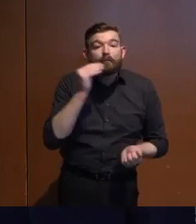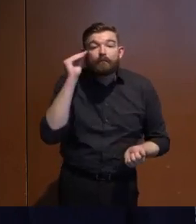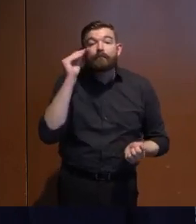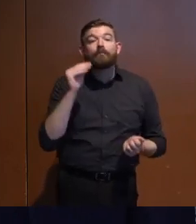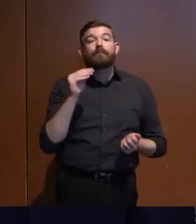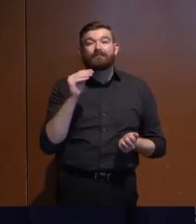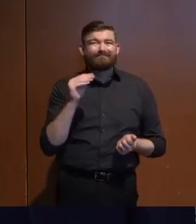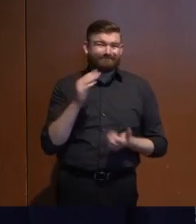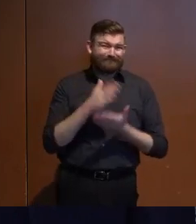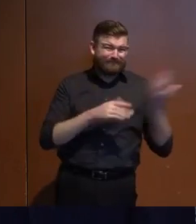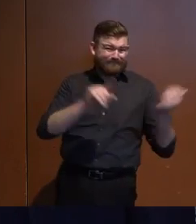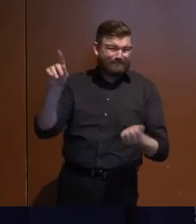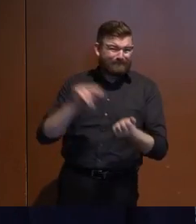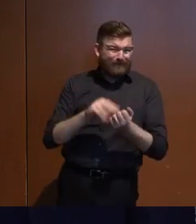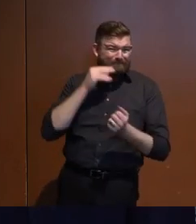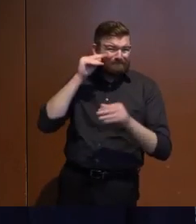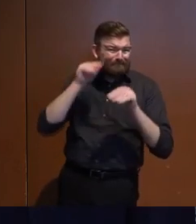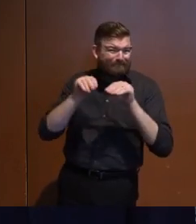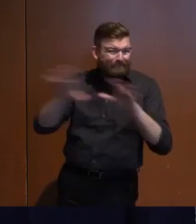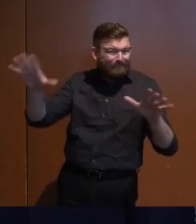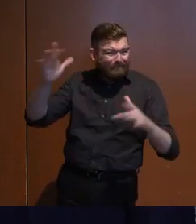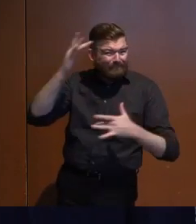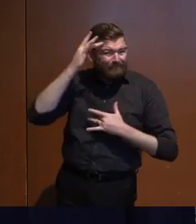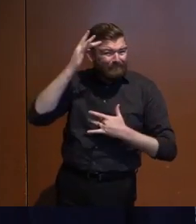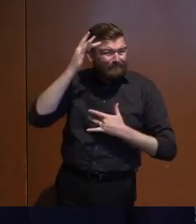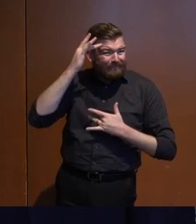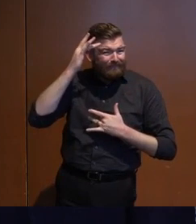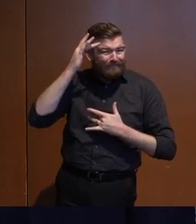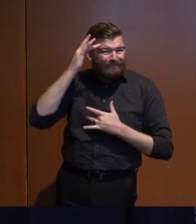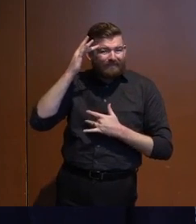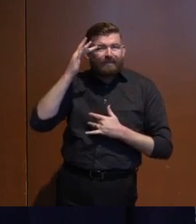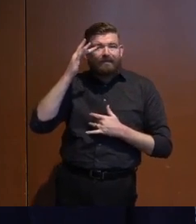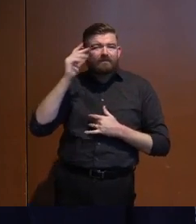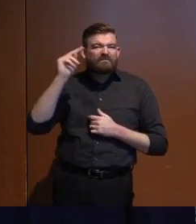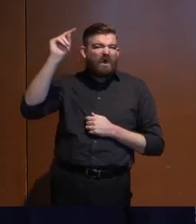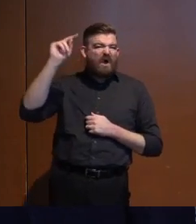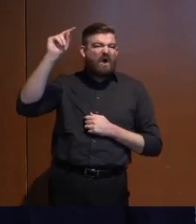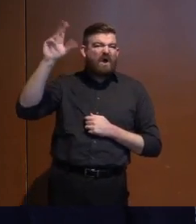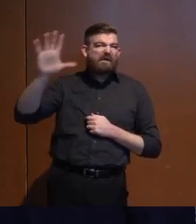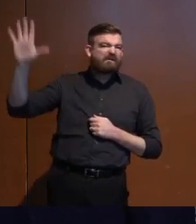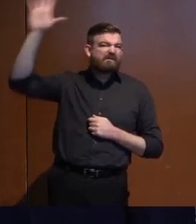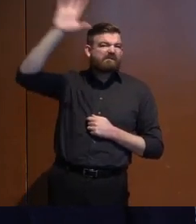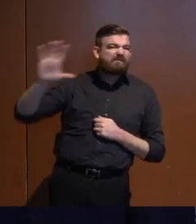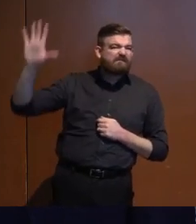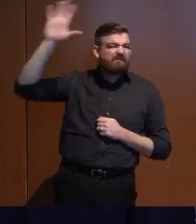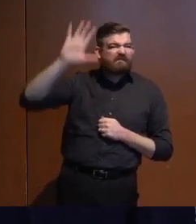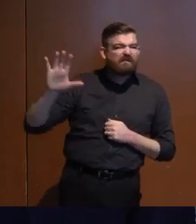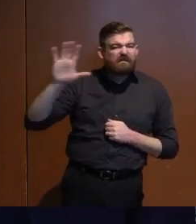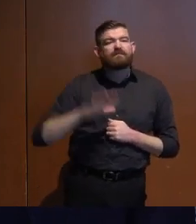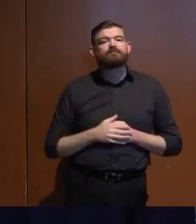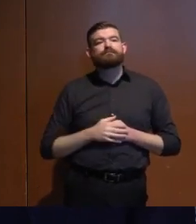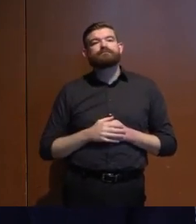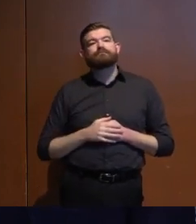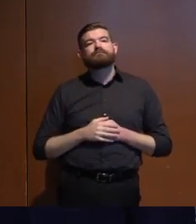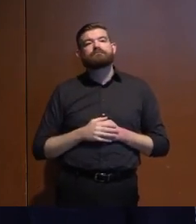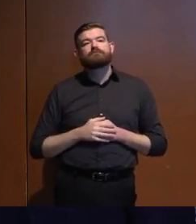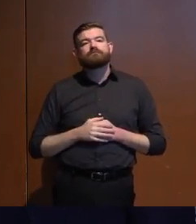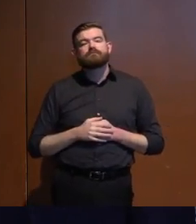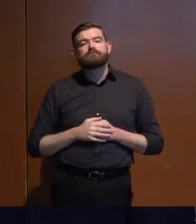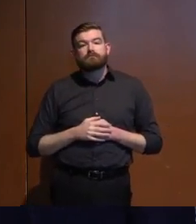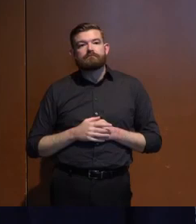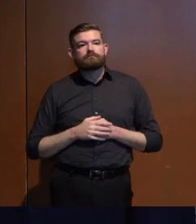hot zones, are fearful of the weeks ahead, fearful that they will not have the necessary protections that they